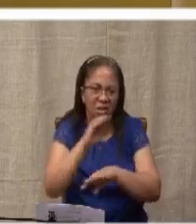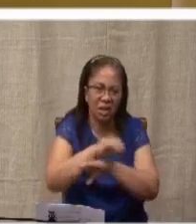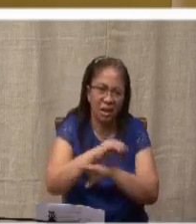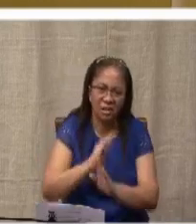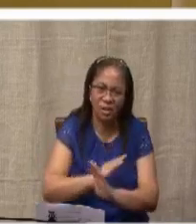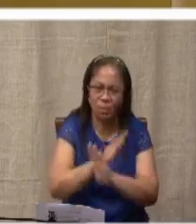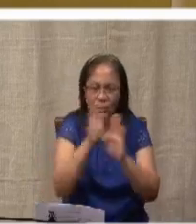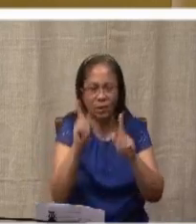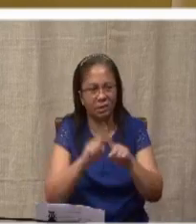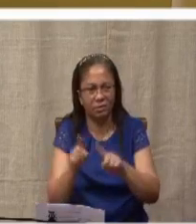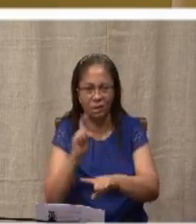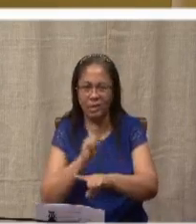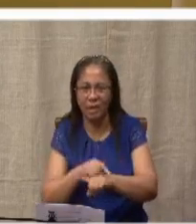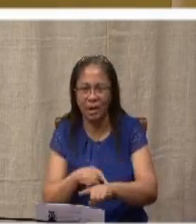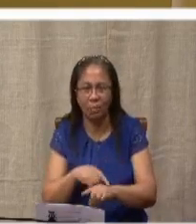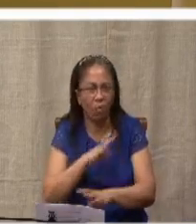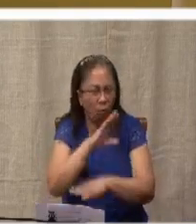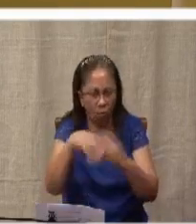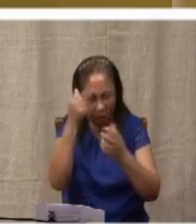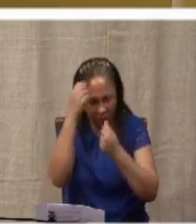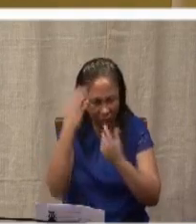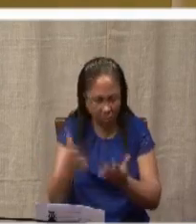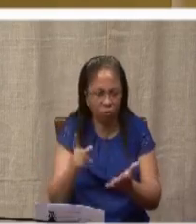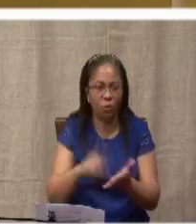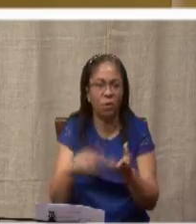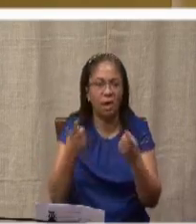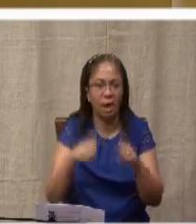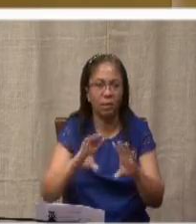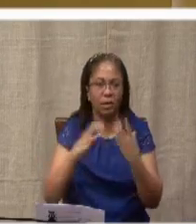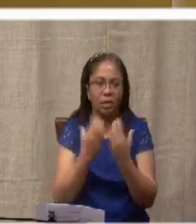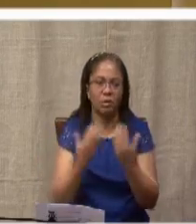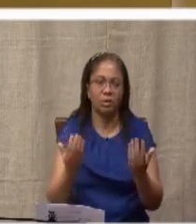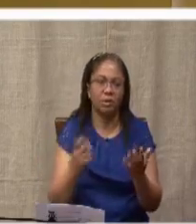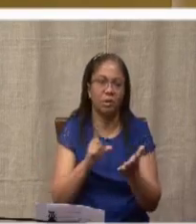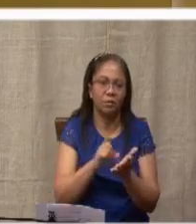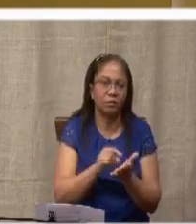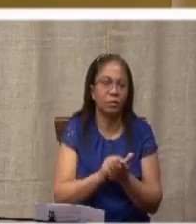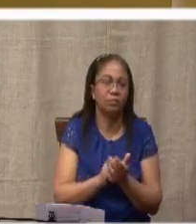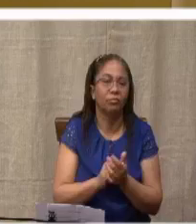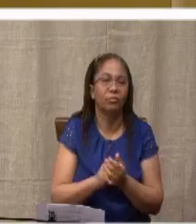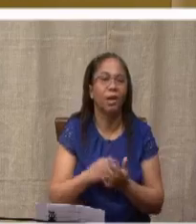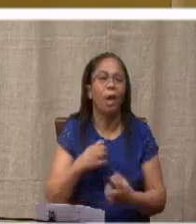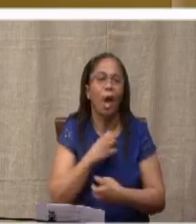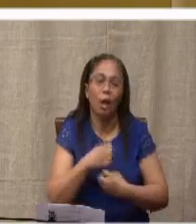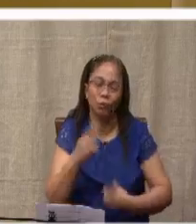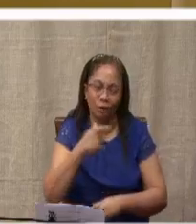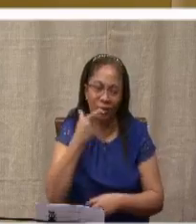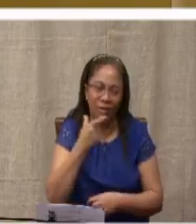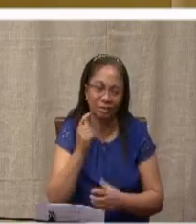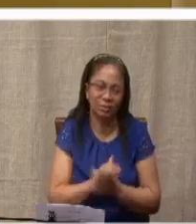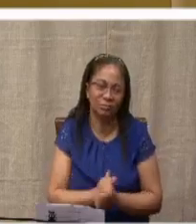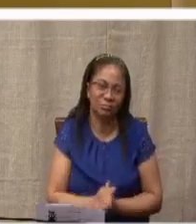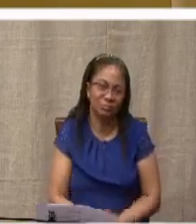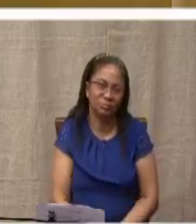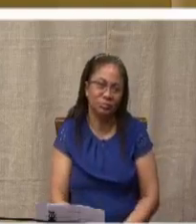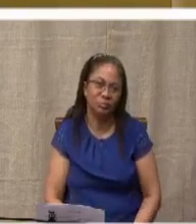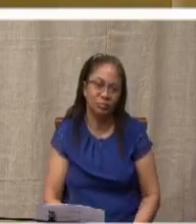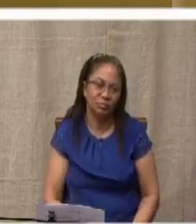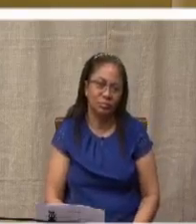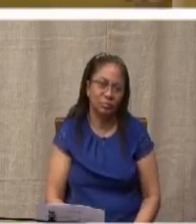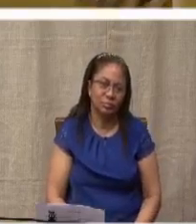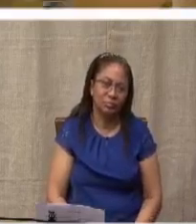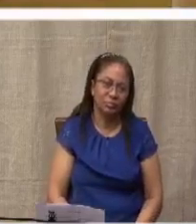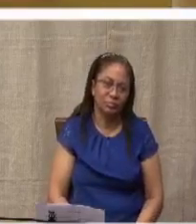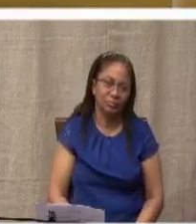etc everything you need to know about what's happening in the community and as ronda would say enjoy your lunch thank you